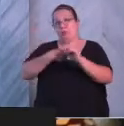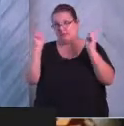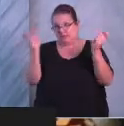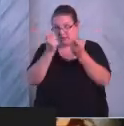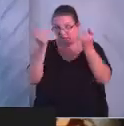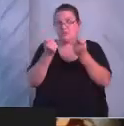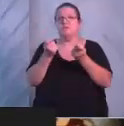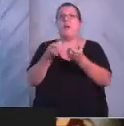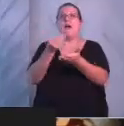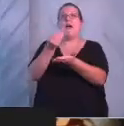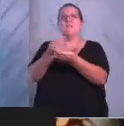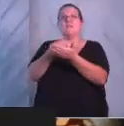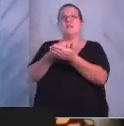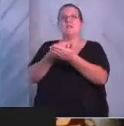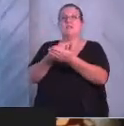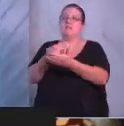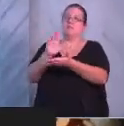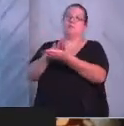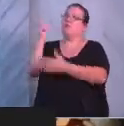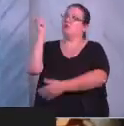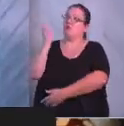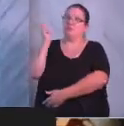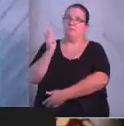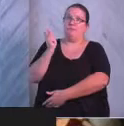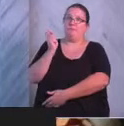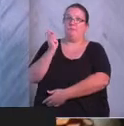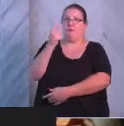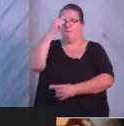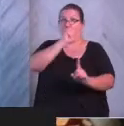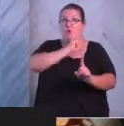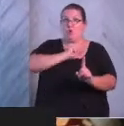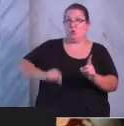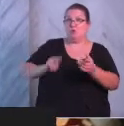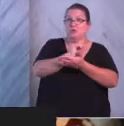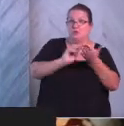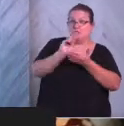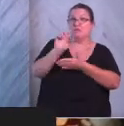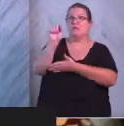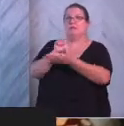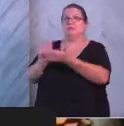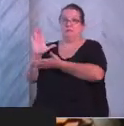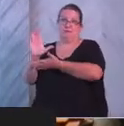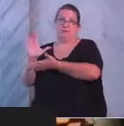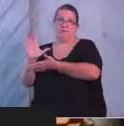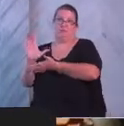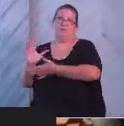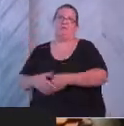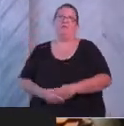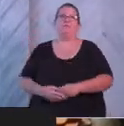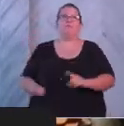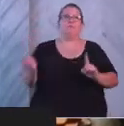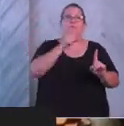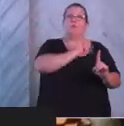and the funding of scholarships, both at Queen's University and St. Lawrence College. At